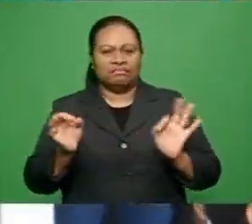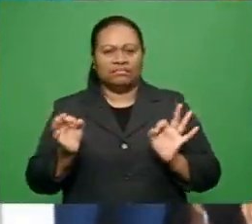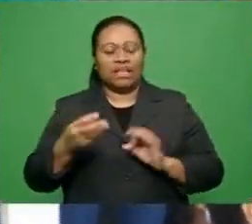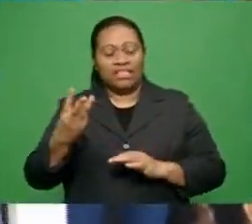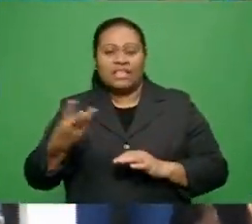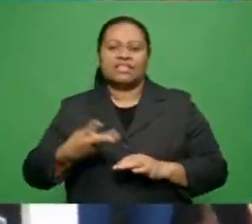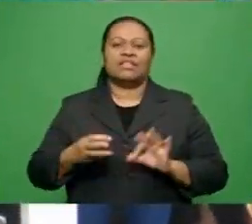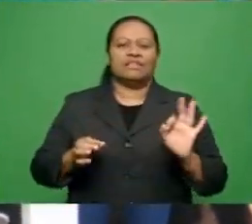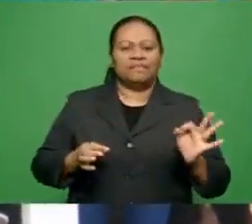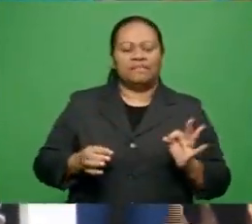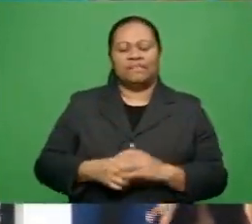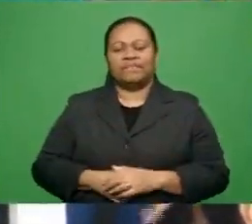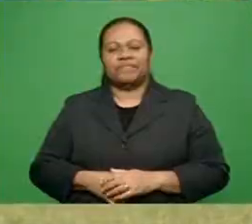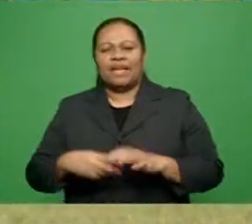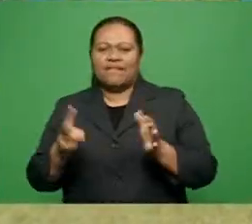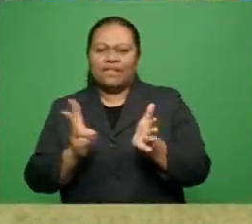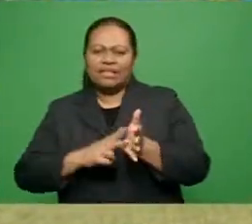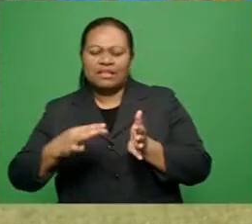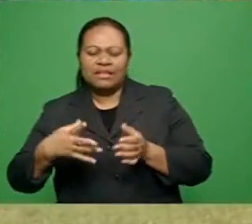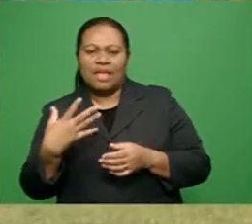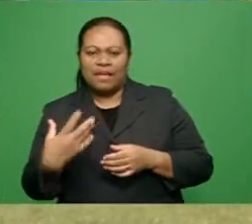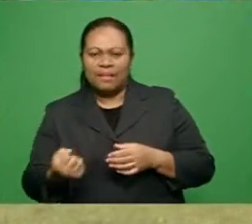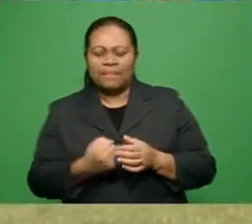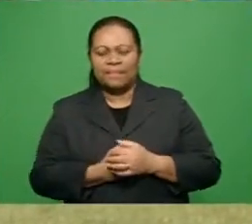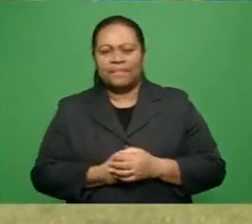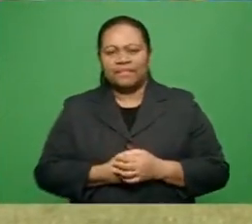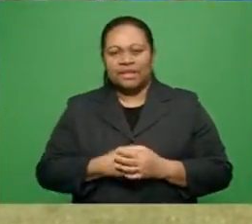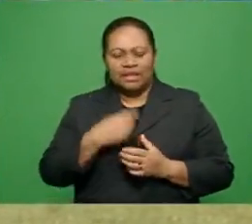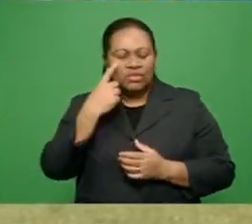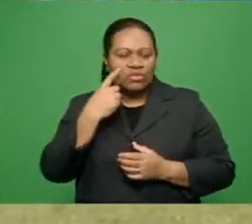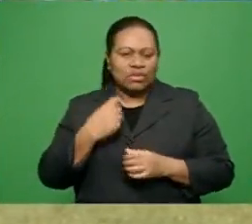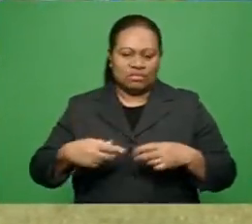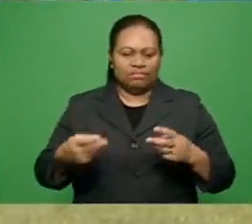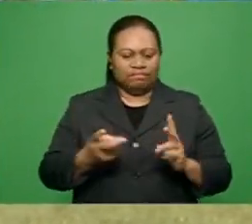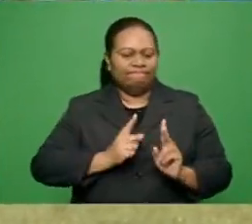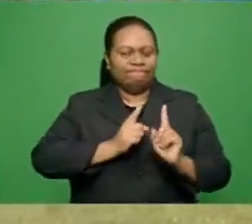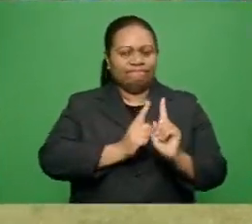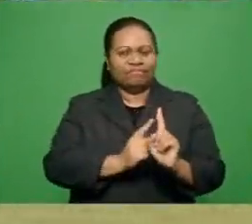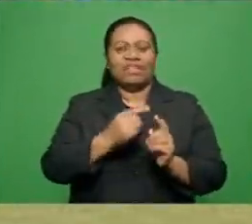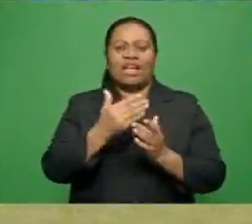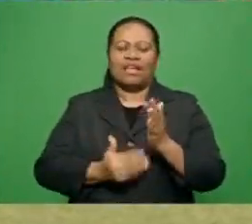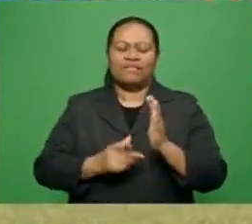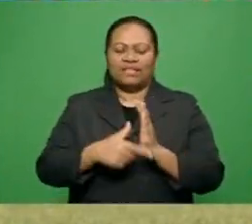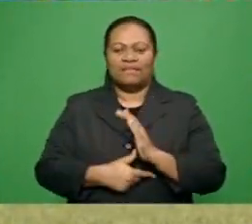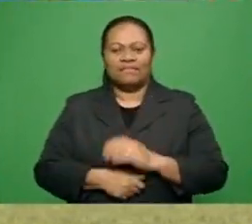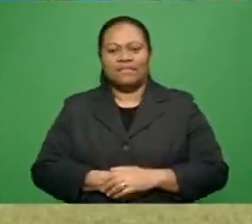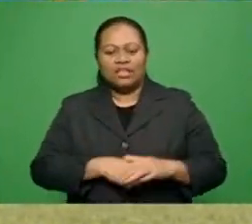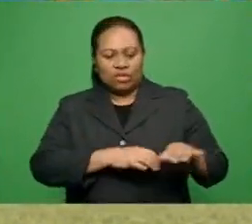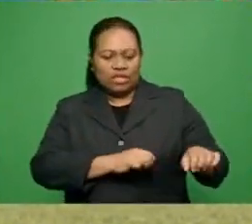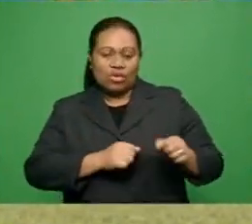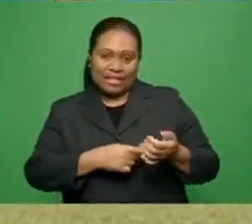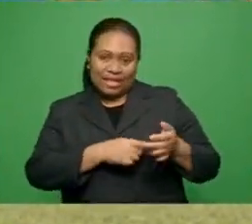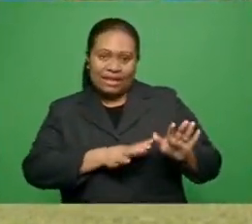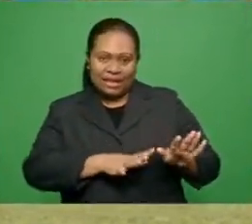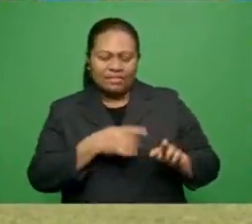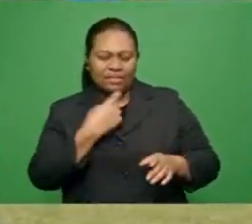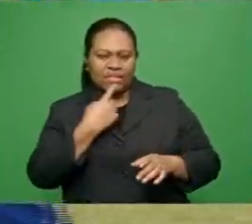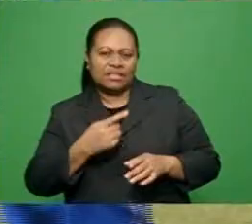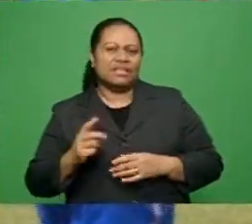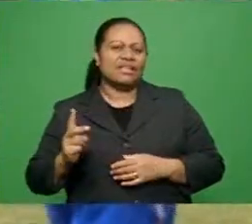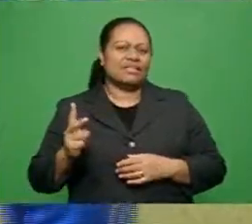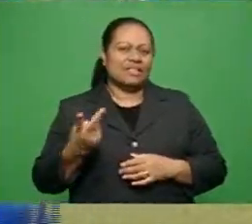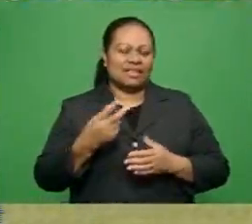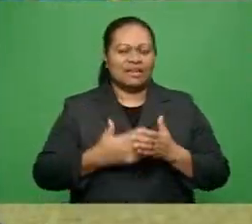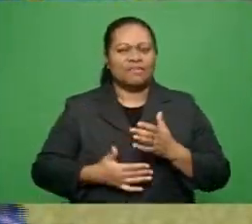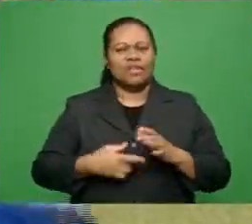with the try to Vetai Tikumai Lepanoni as they trailed 5-13 at half-time. The hosts had a dream start in the second spell,